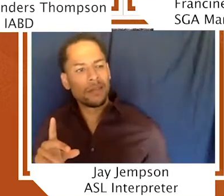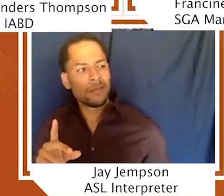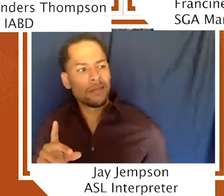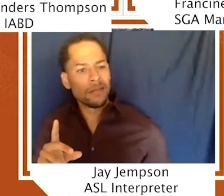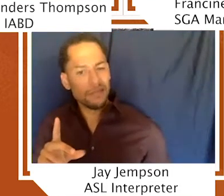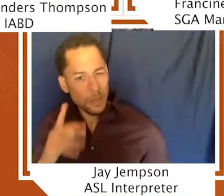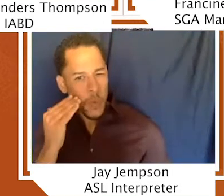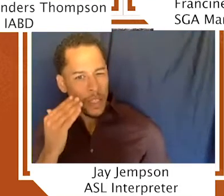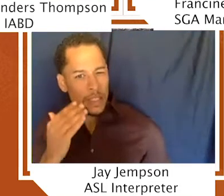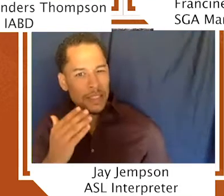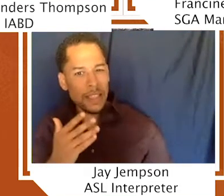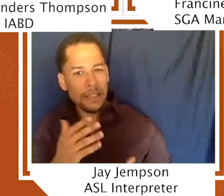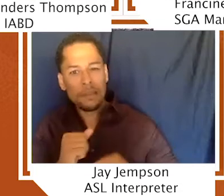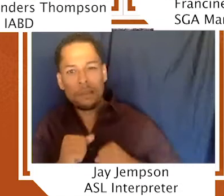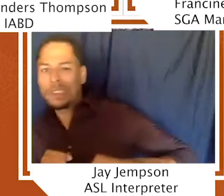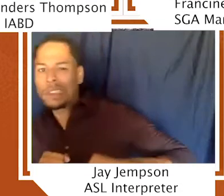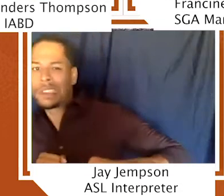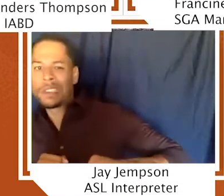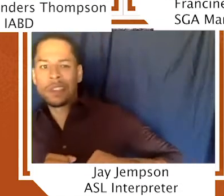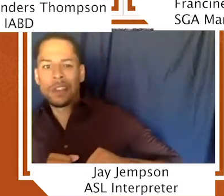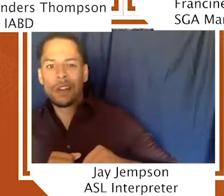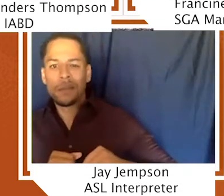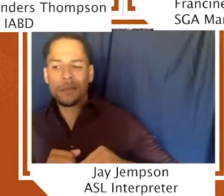frankly, from within that community.